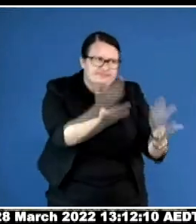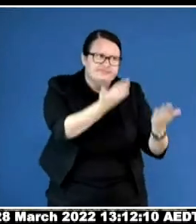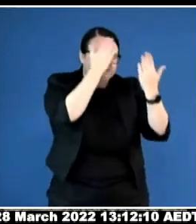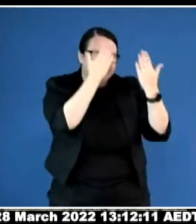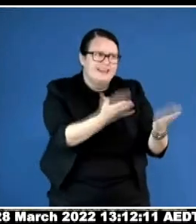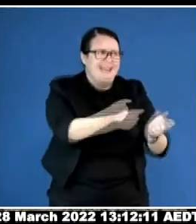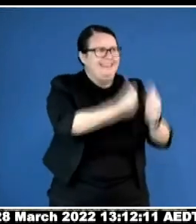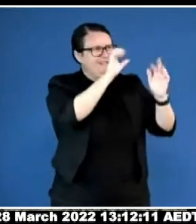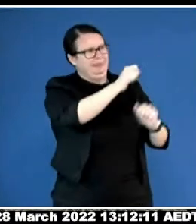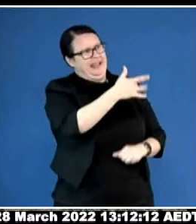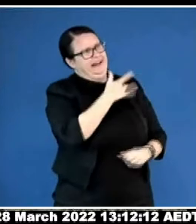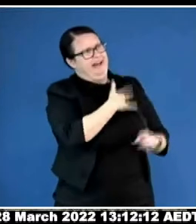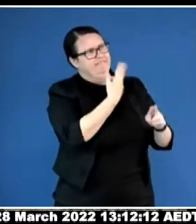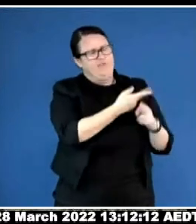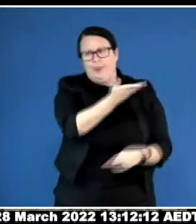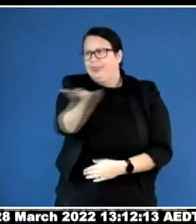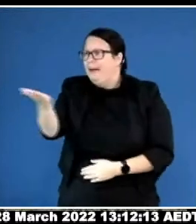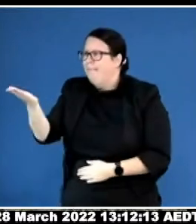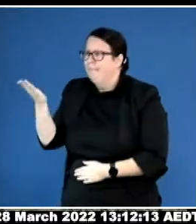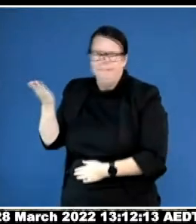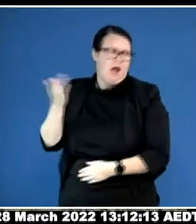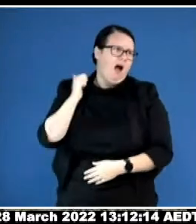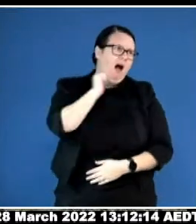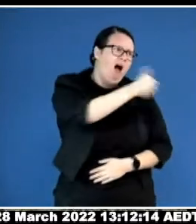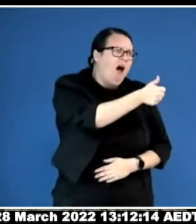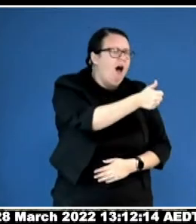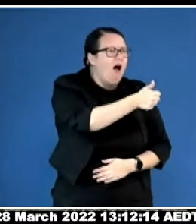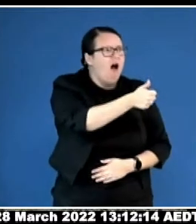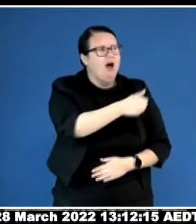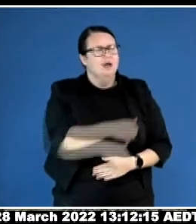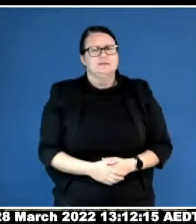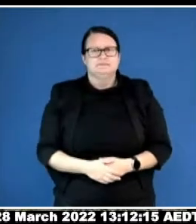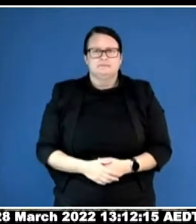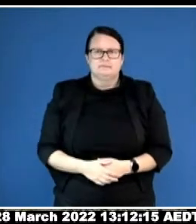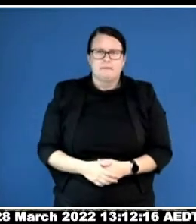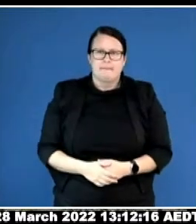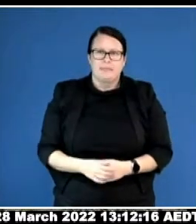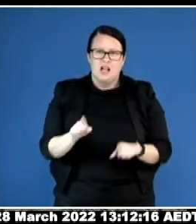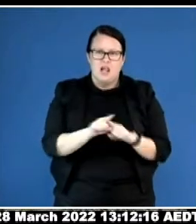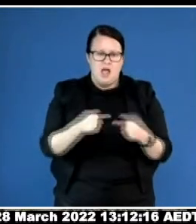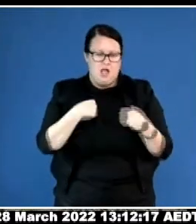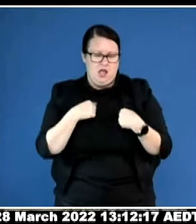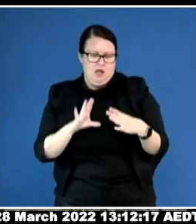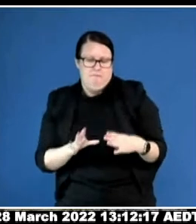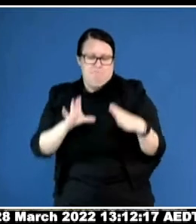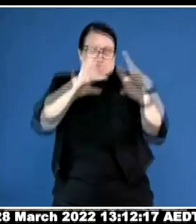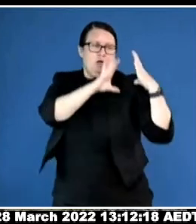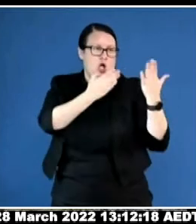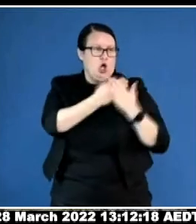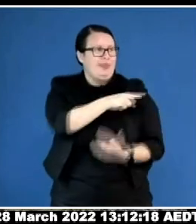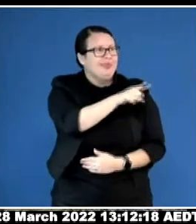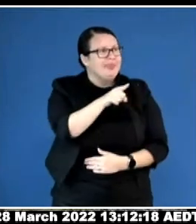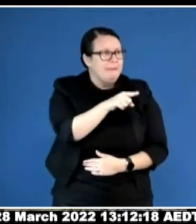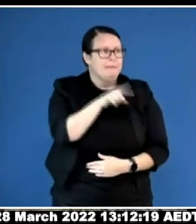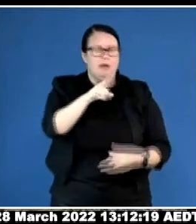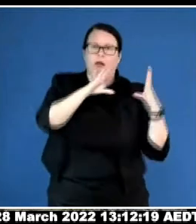self-sacrificing, loving, caring people that, you know, take on us as these horrible burdens in the world to be looked